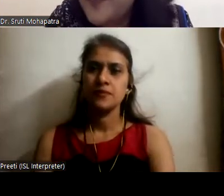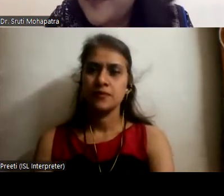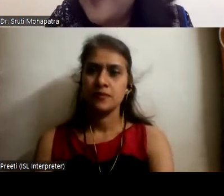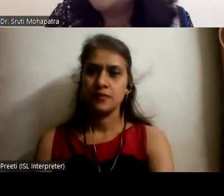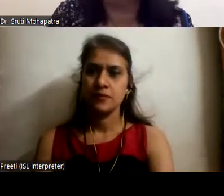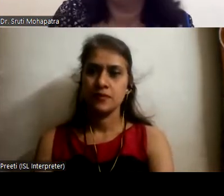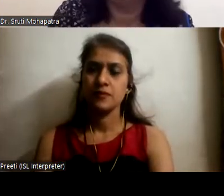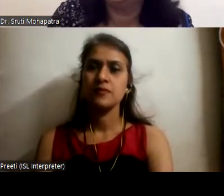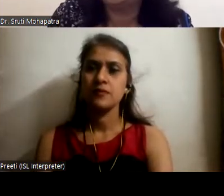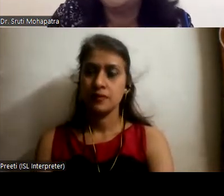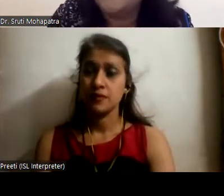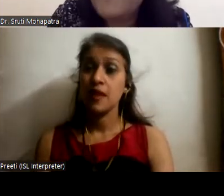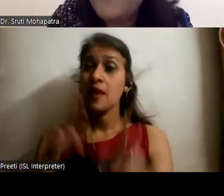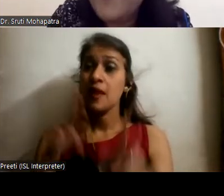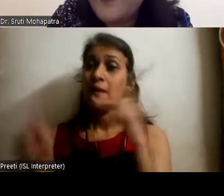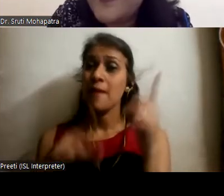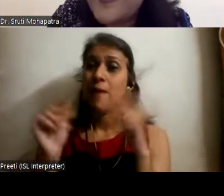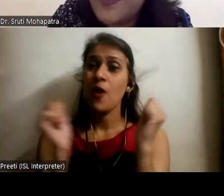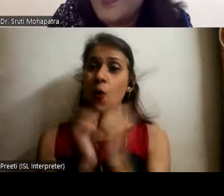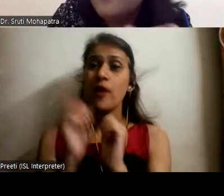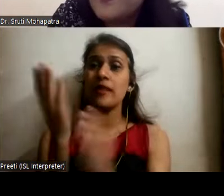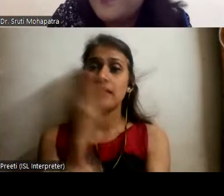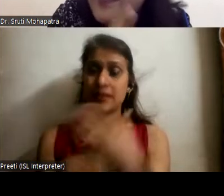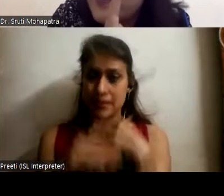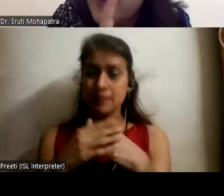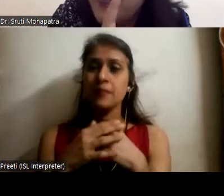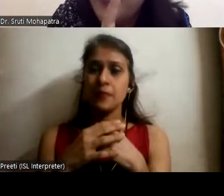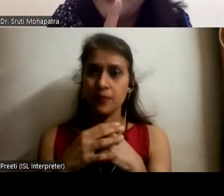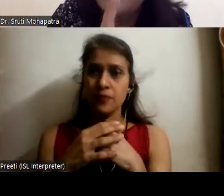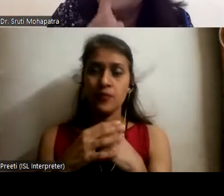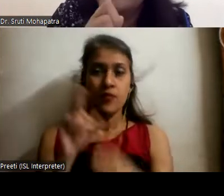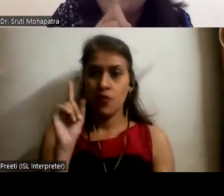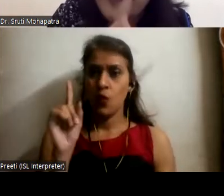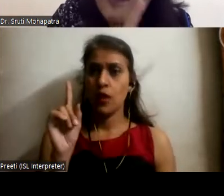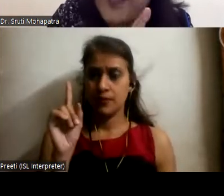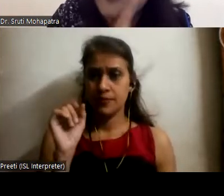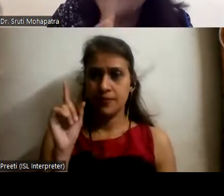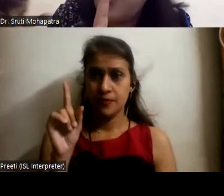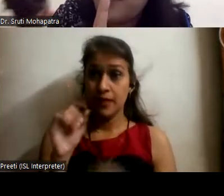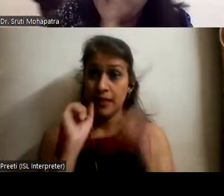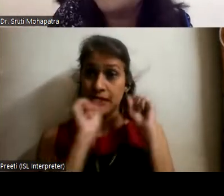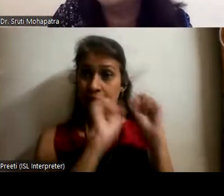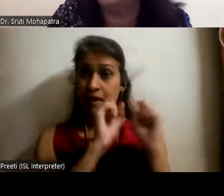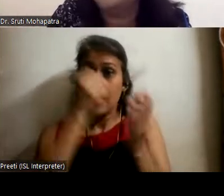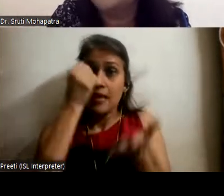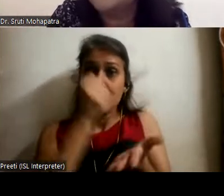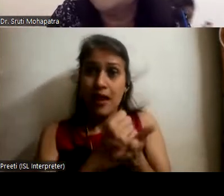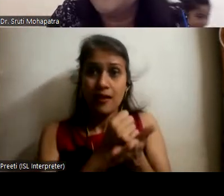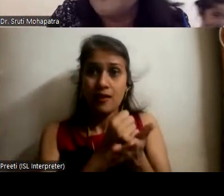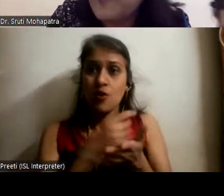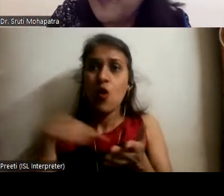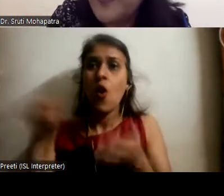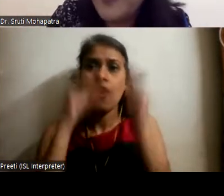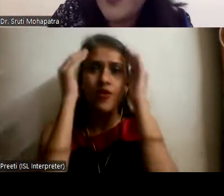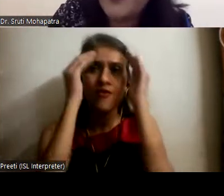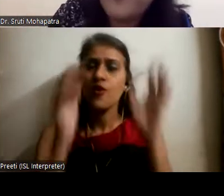And people with disabilities, they felt this, and then that's number one. Their rights were not being considered by the